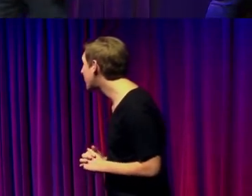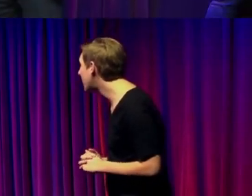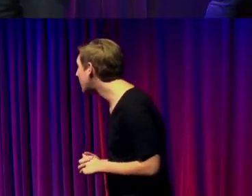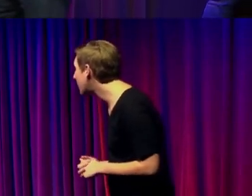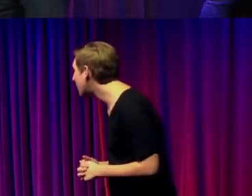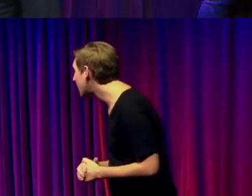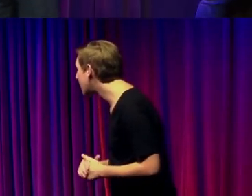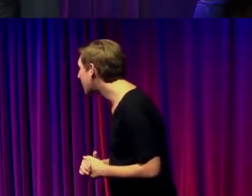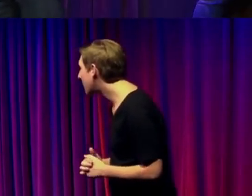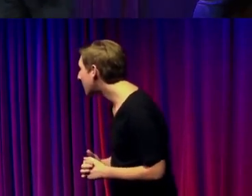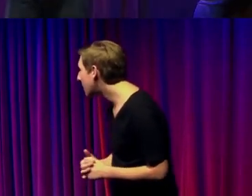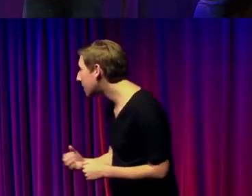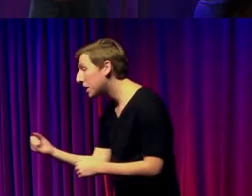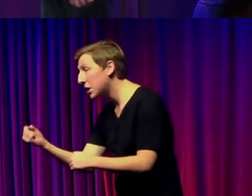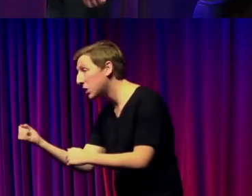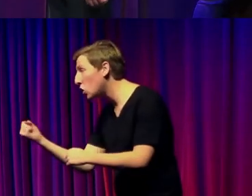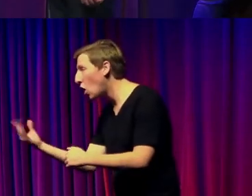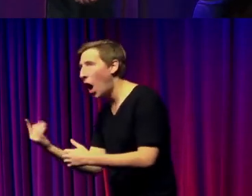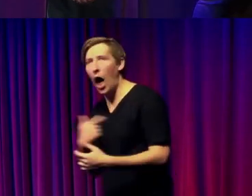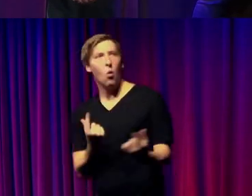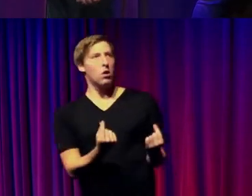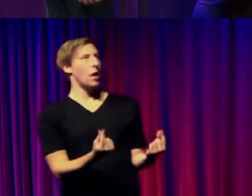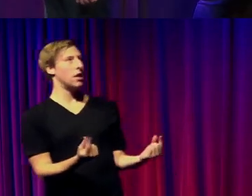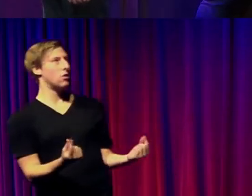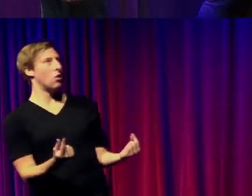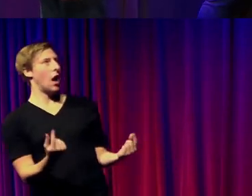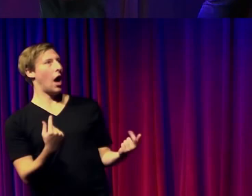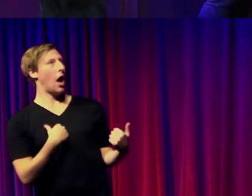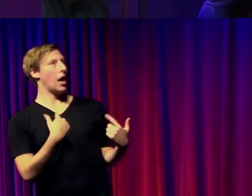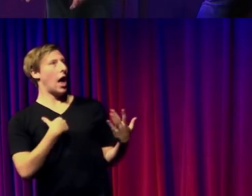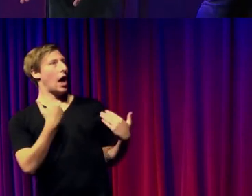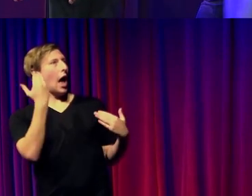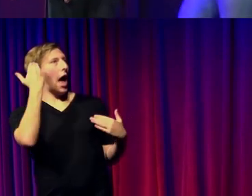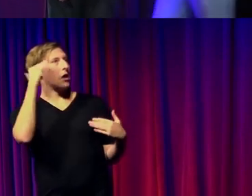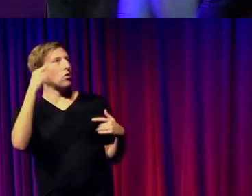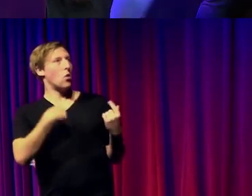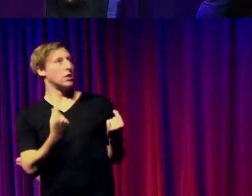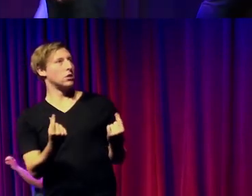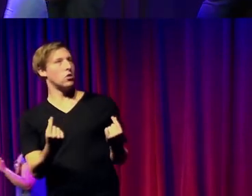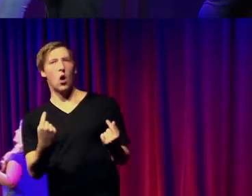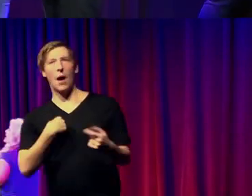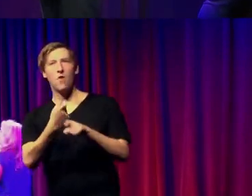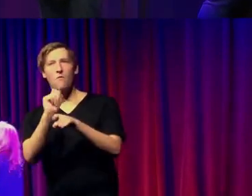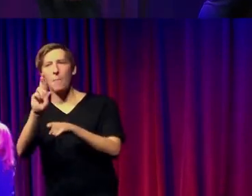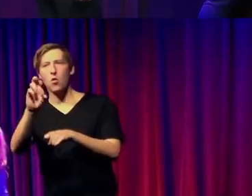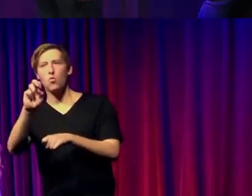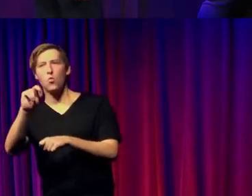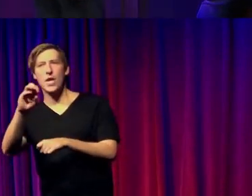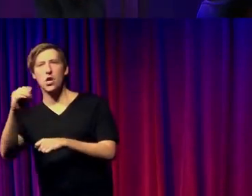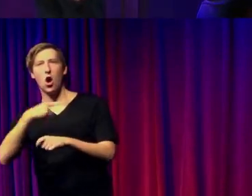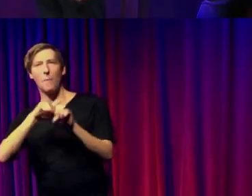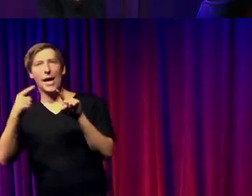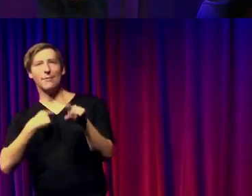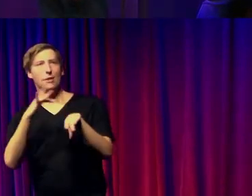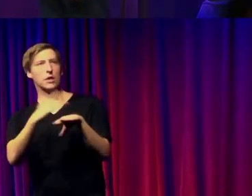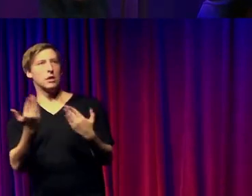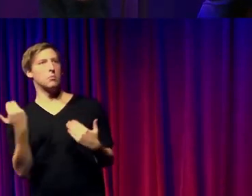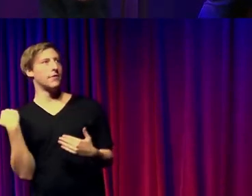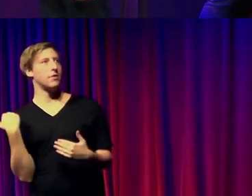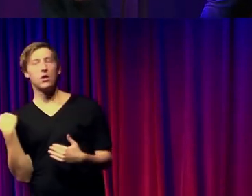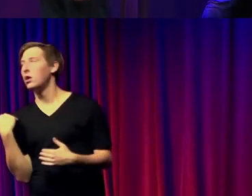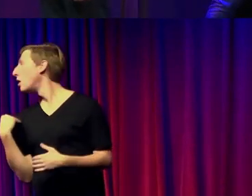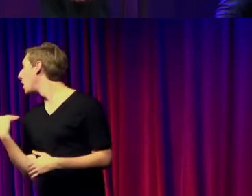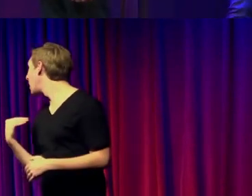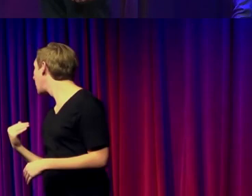There you go, there's your dice right there. What do I do? I don't know, I live in Reno, but I never go to these casinos. The ponchos are 95 cents if you put it on